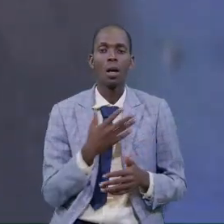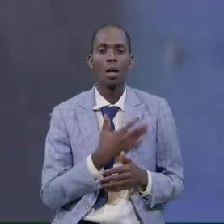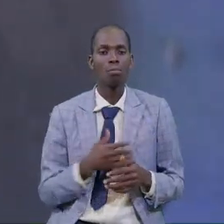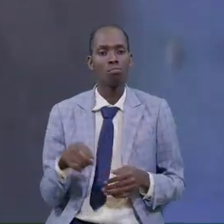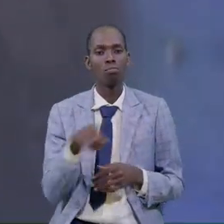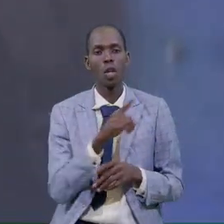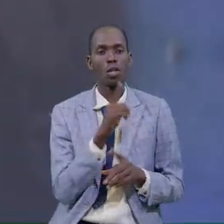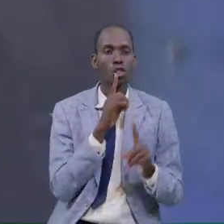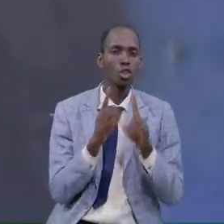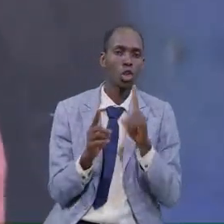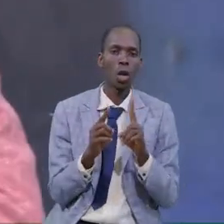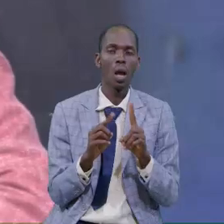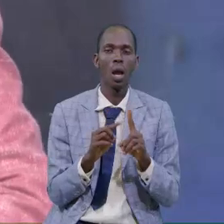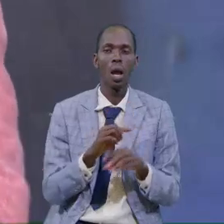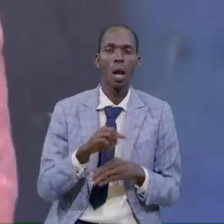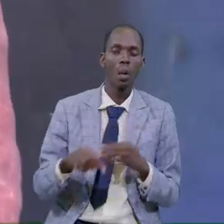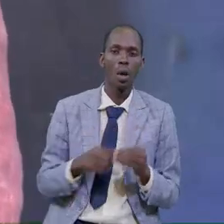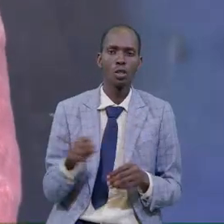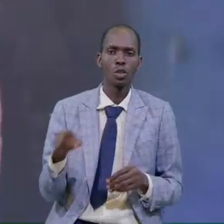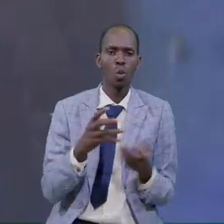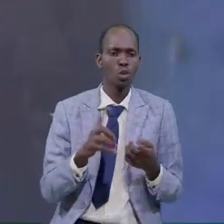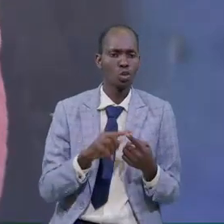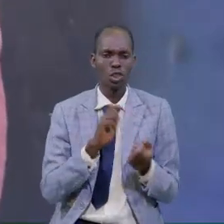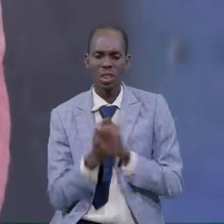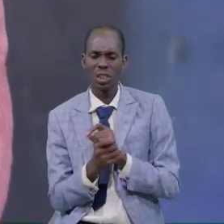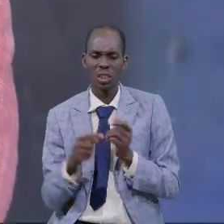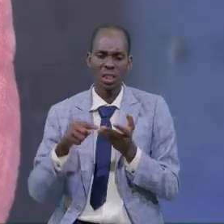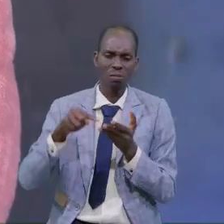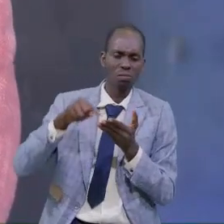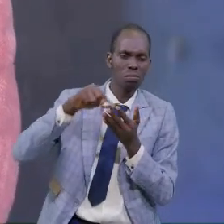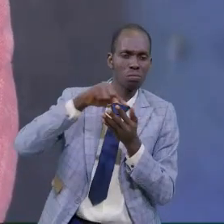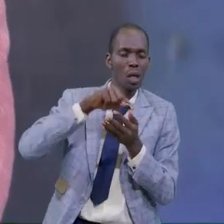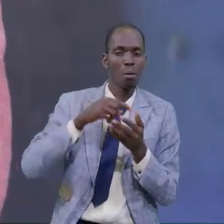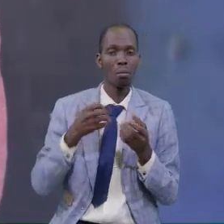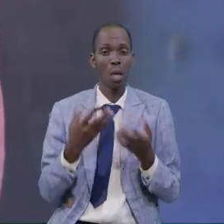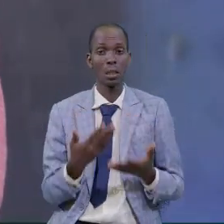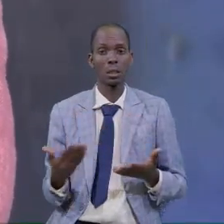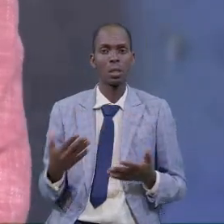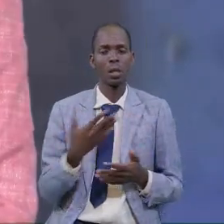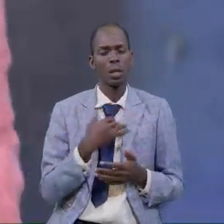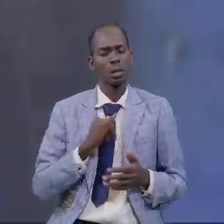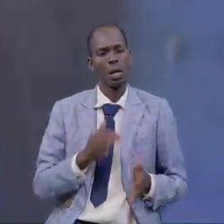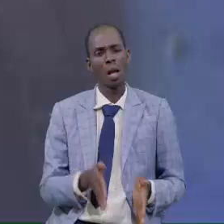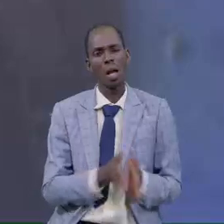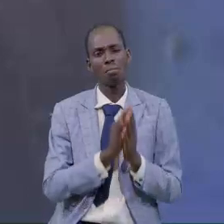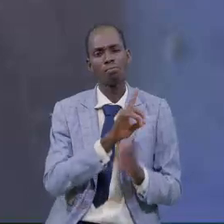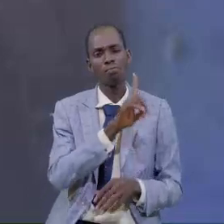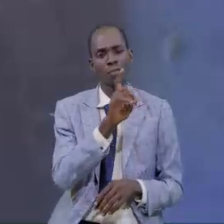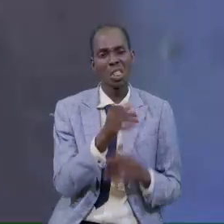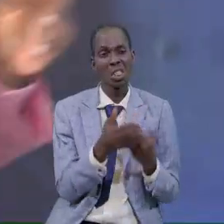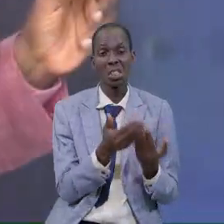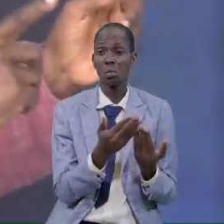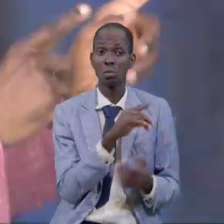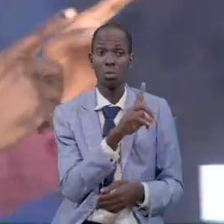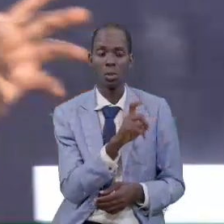they wanting to change this and change that. Then I ask them a simple question. You want to change that in the